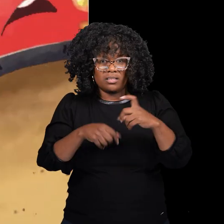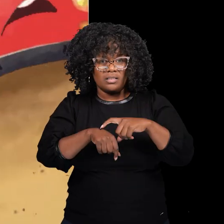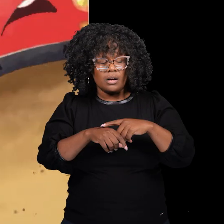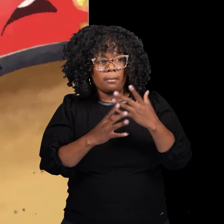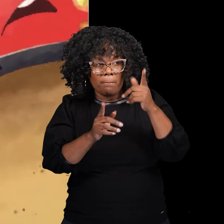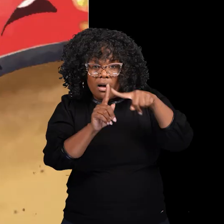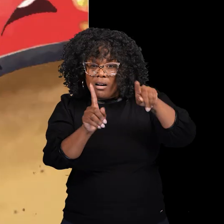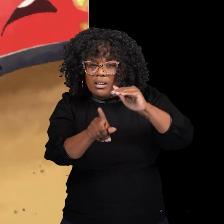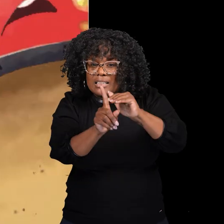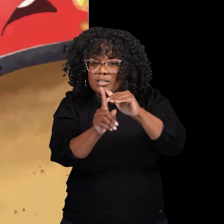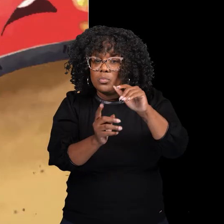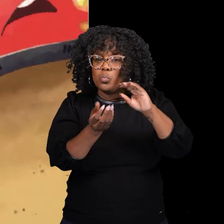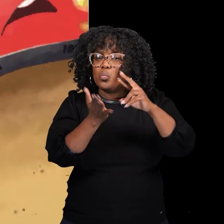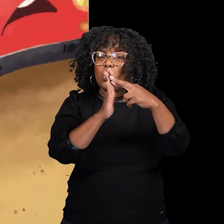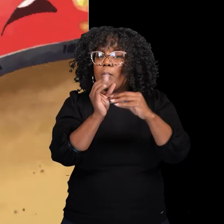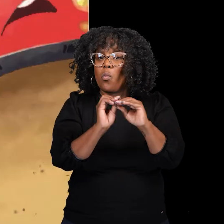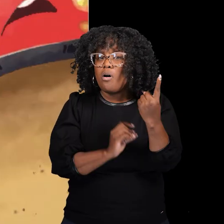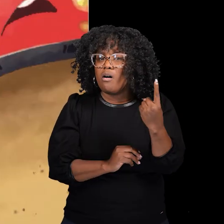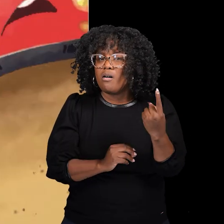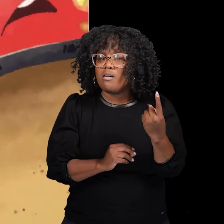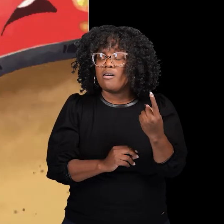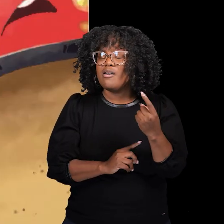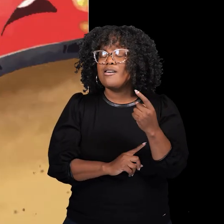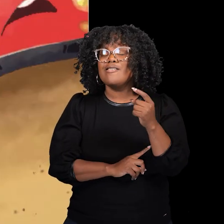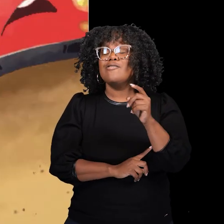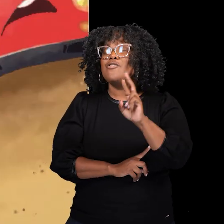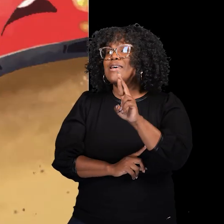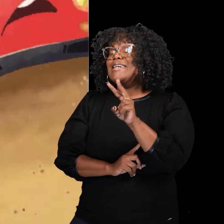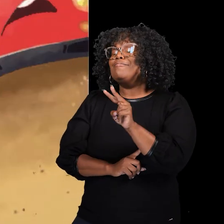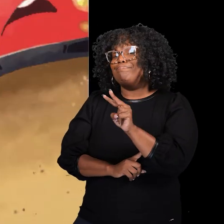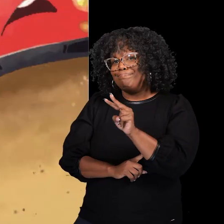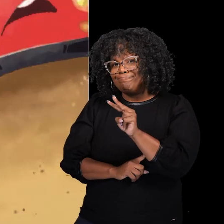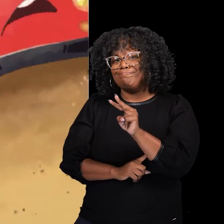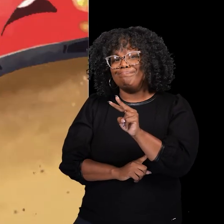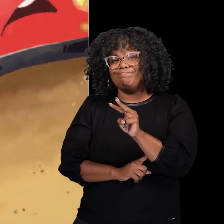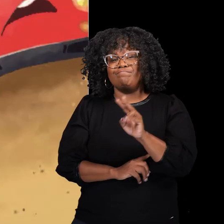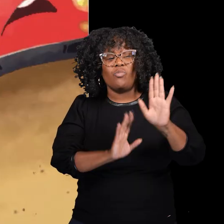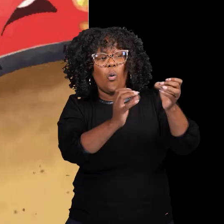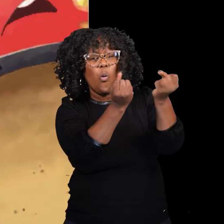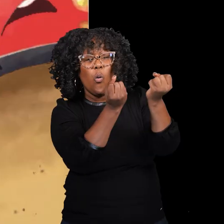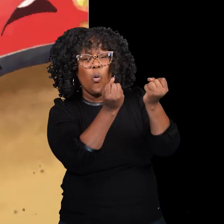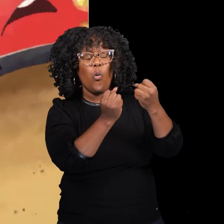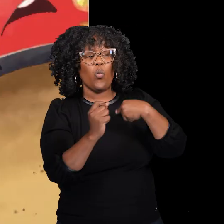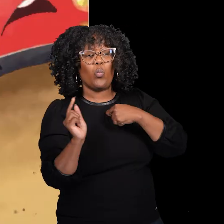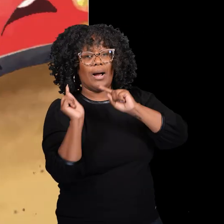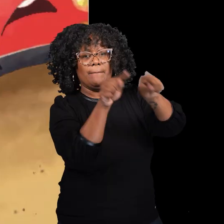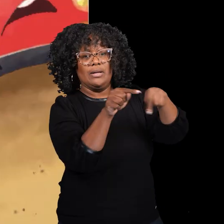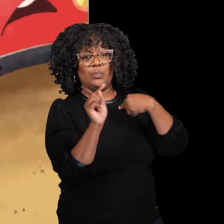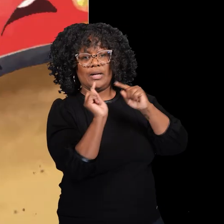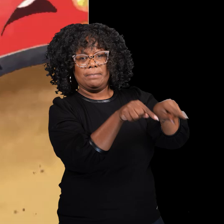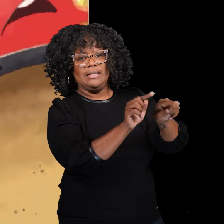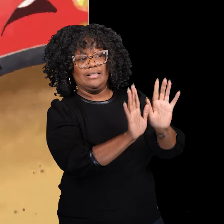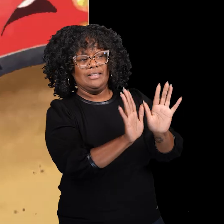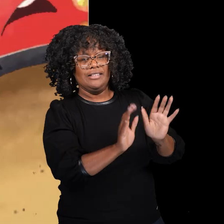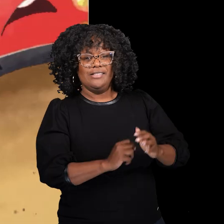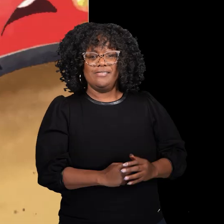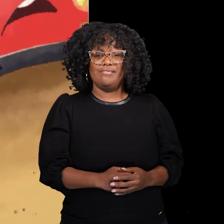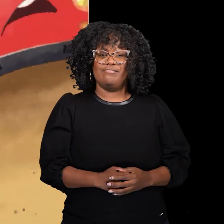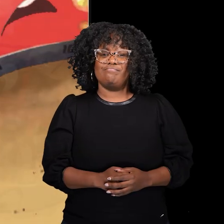of time, but what's rule number 1? Ruby nods. Hang on, Tess. We're